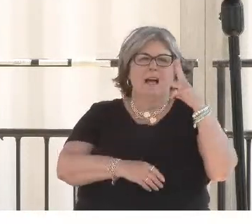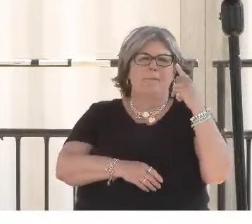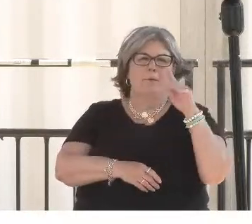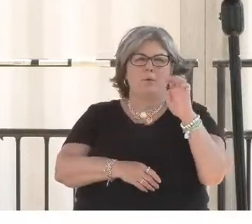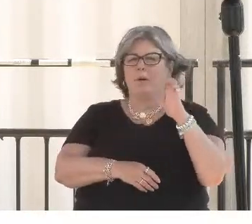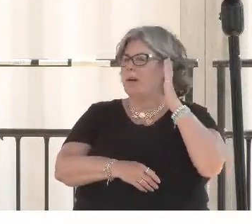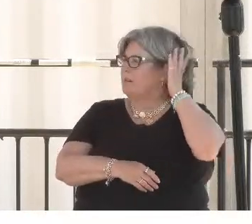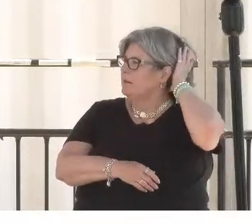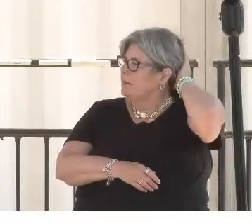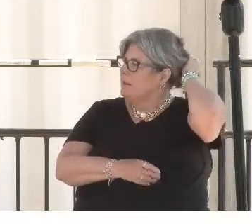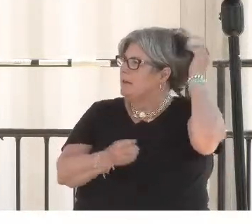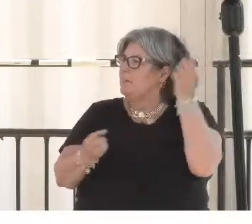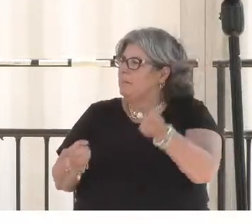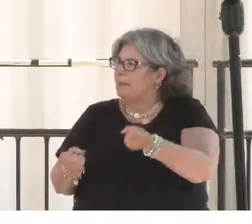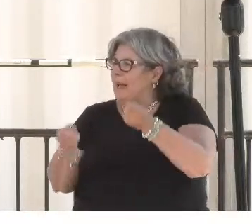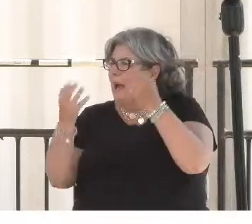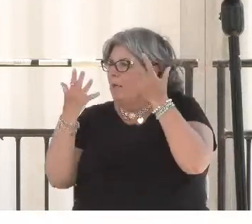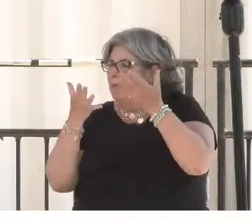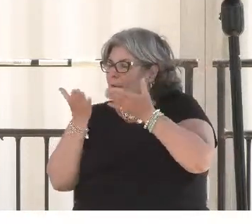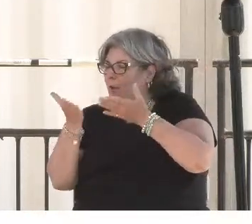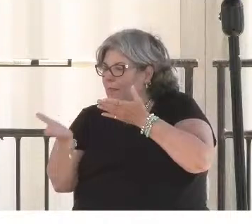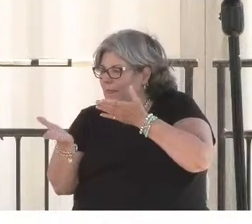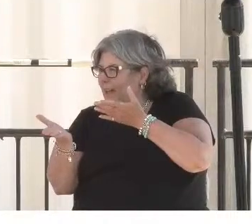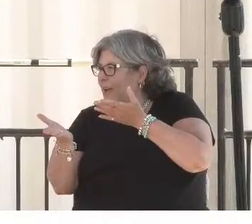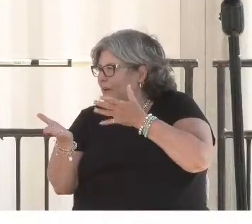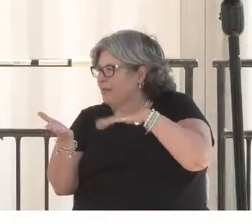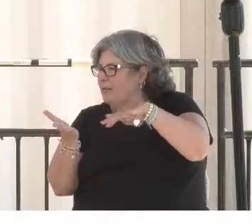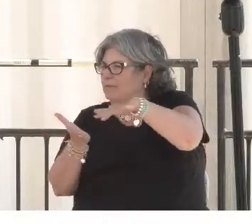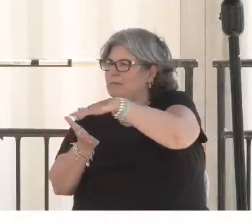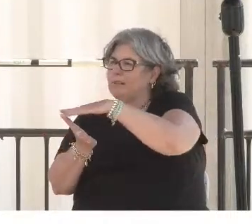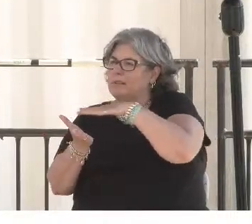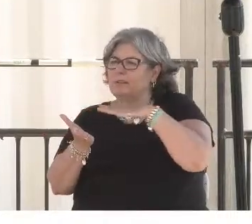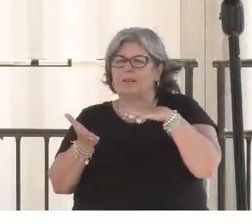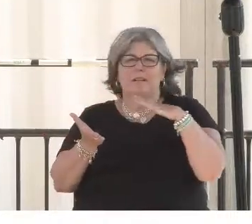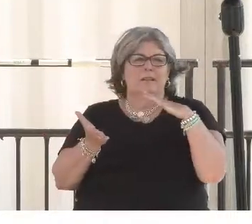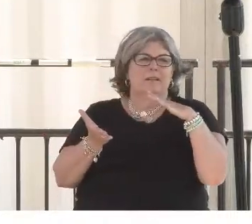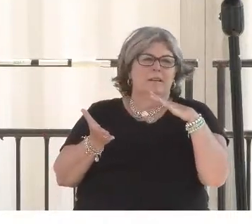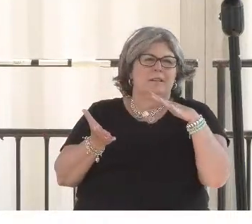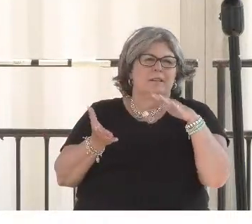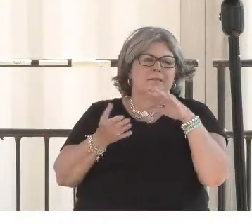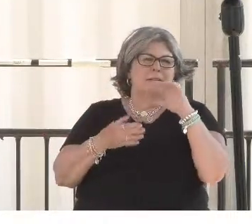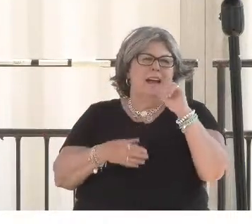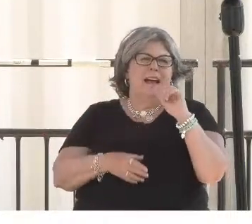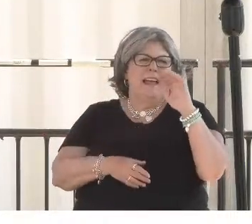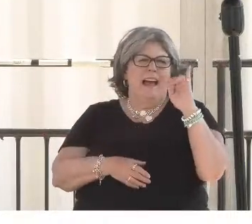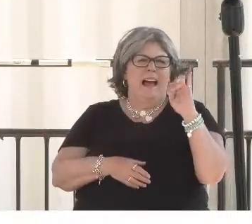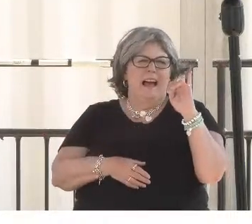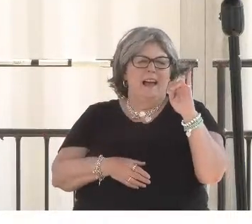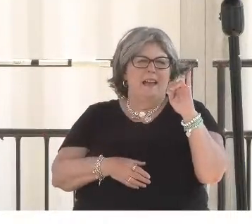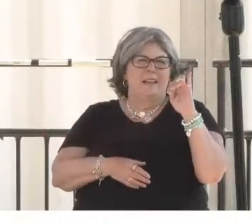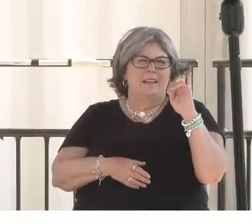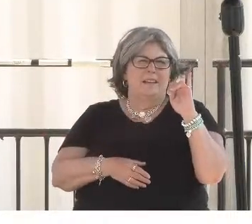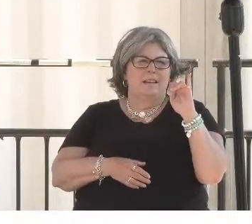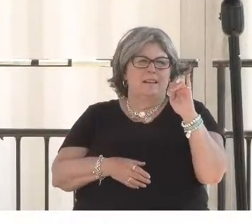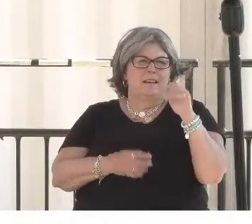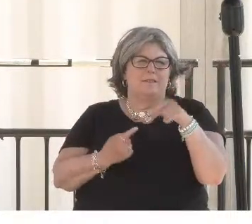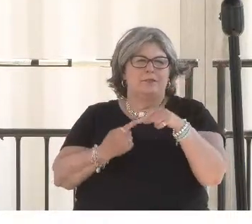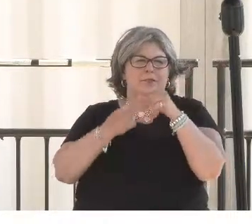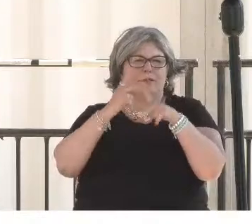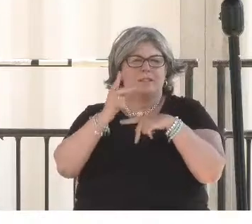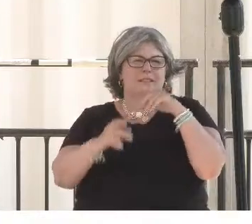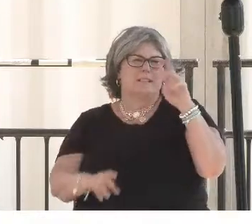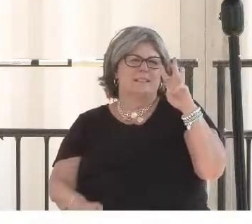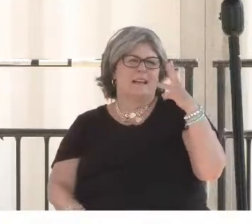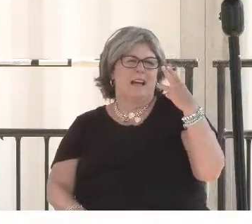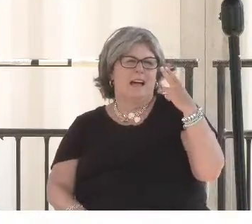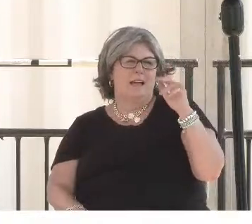to understand how many beluga whales are there. Using AI technology, for example, in the case of beluga whales, these